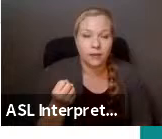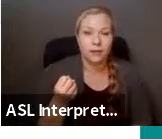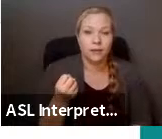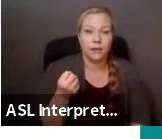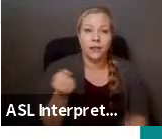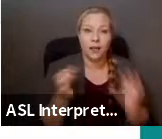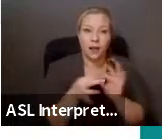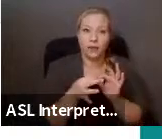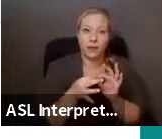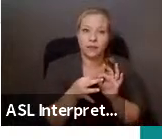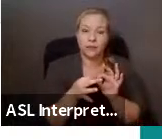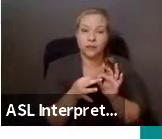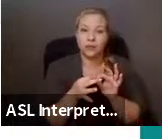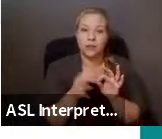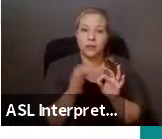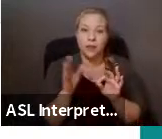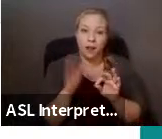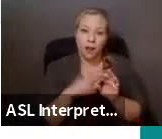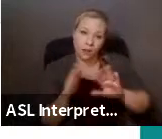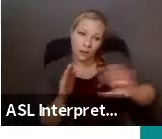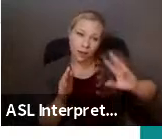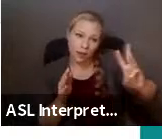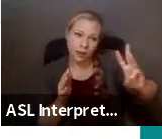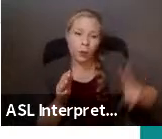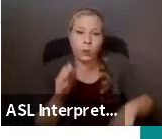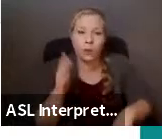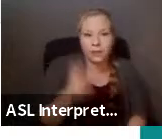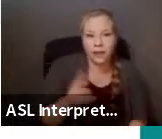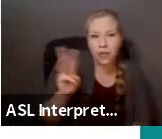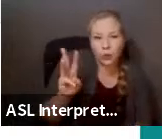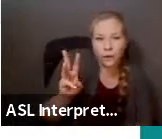Vancouver downtown.